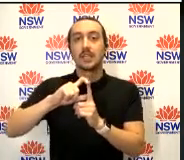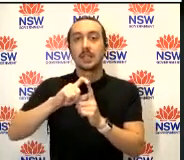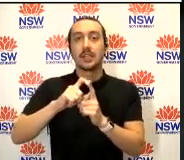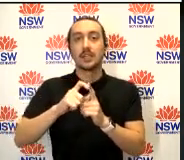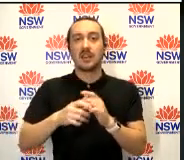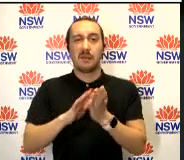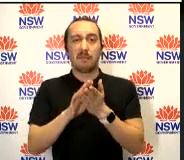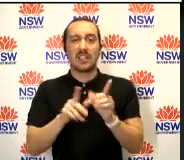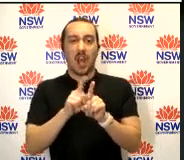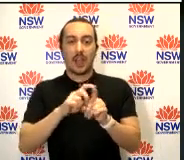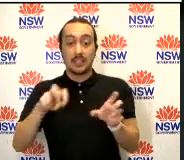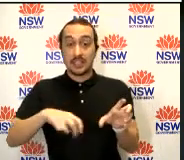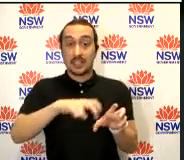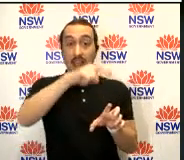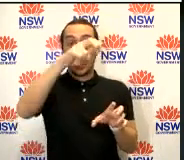is